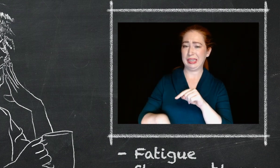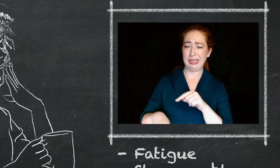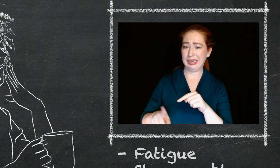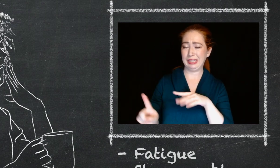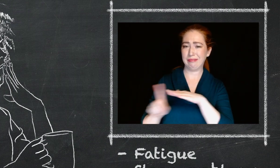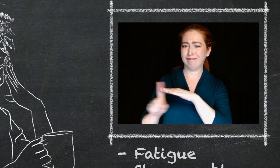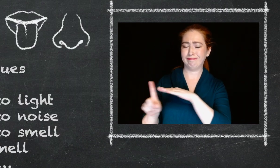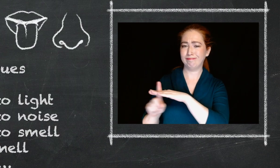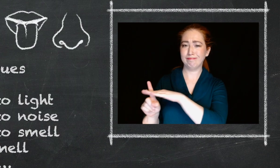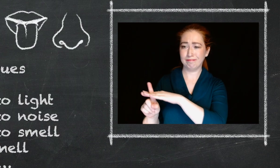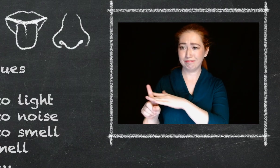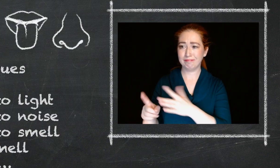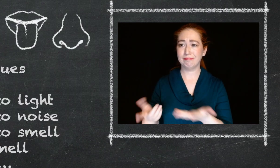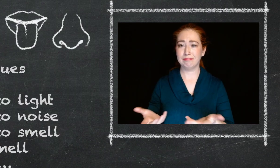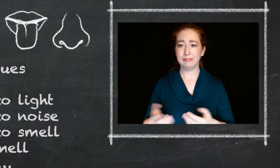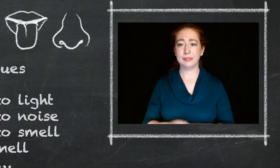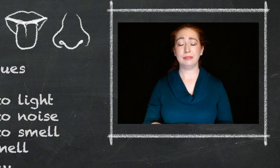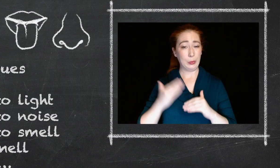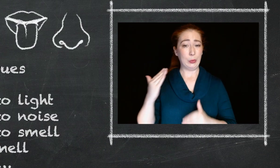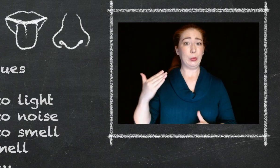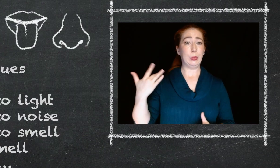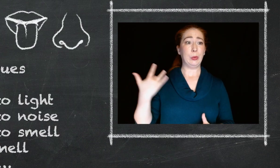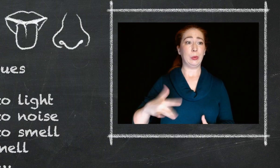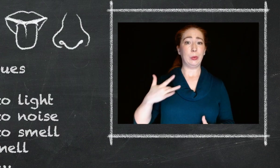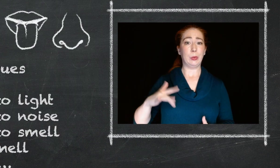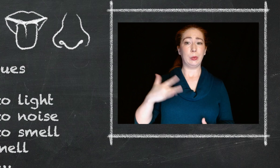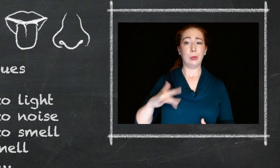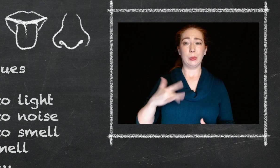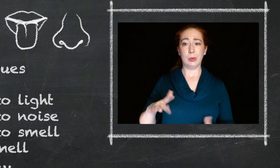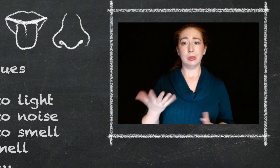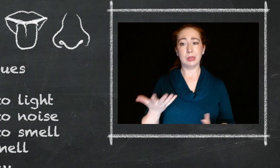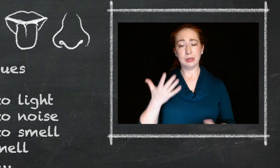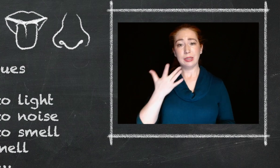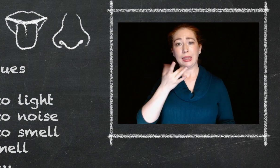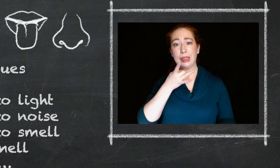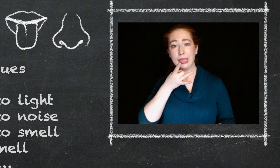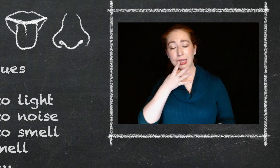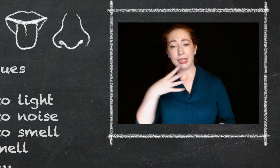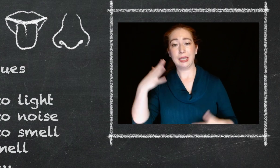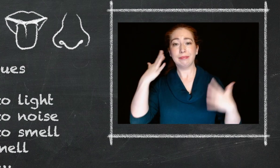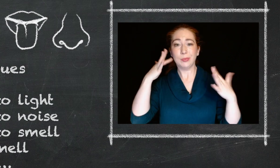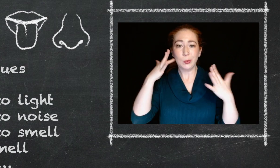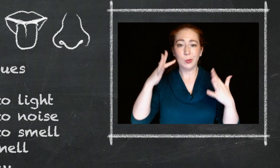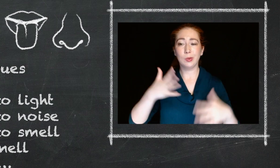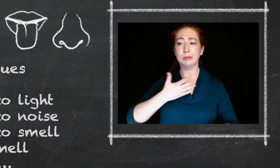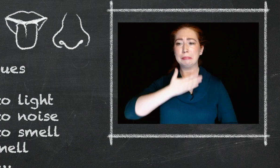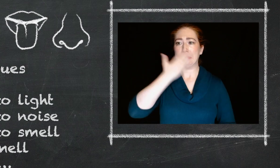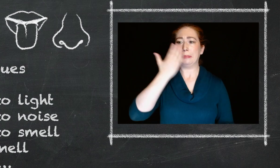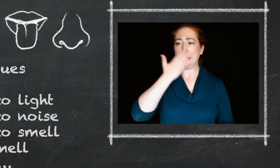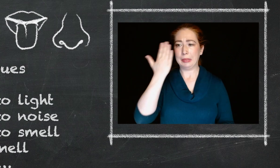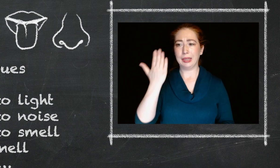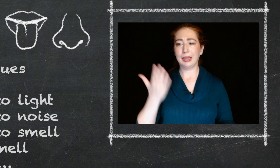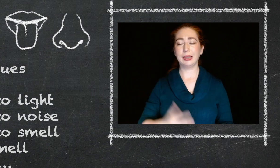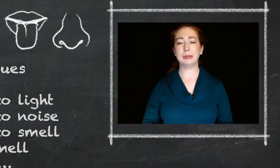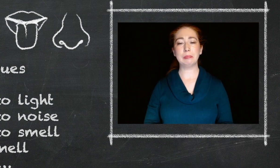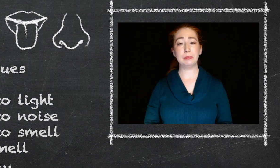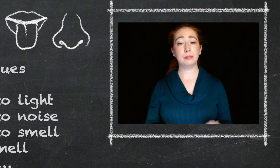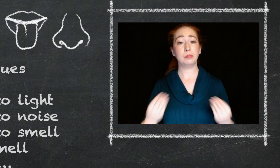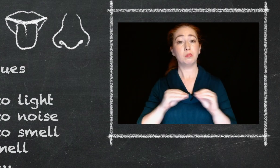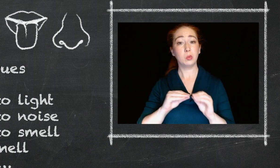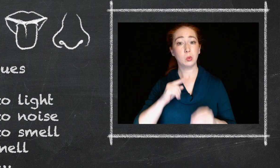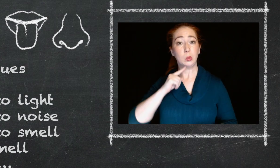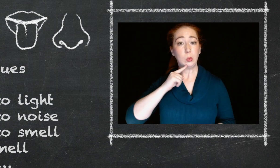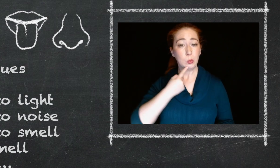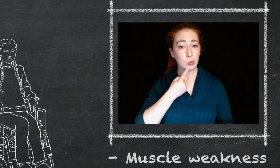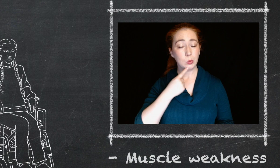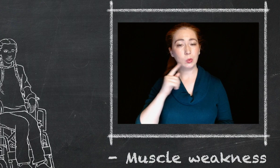with sleeping. Someone may also have sensory issues such as sensitivity to light, noise, or